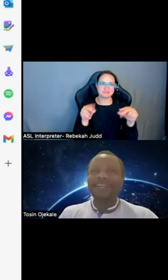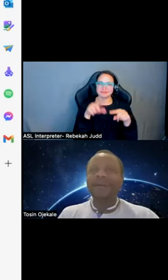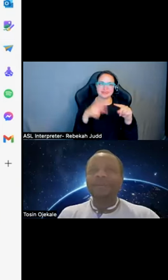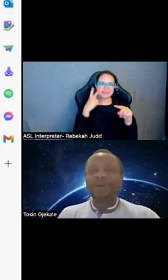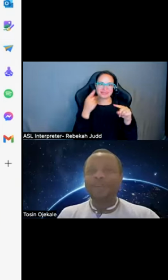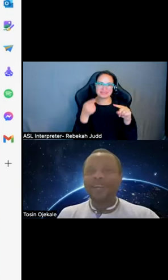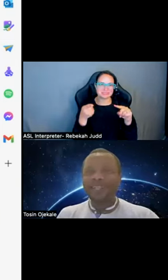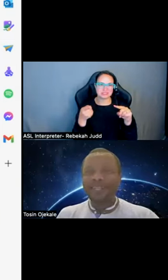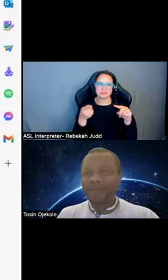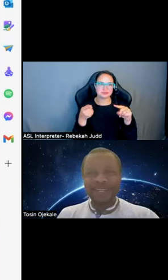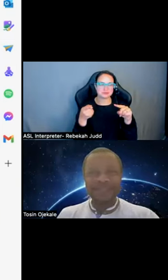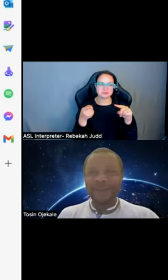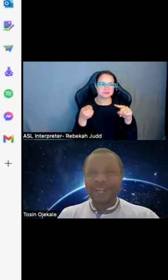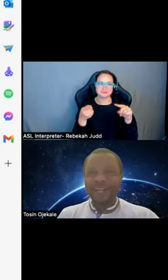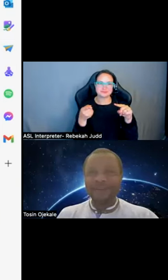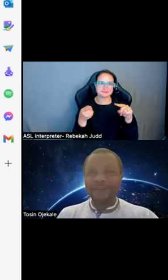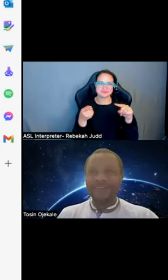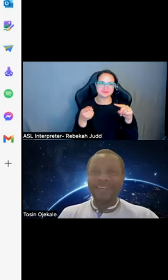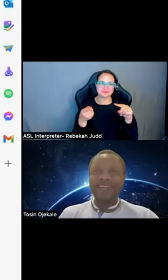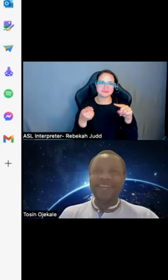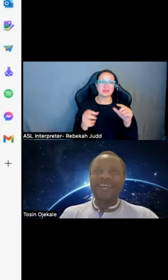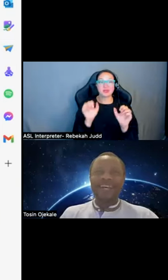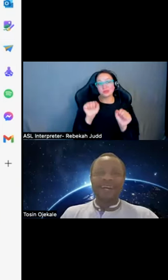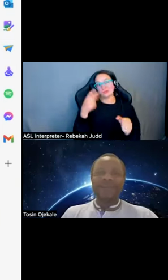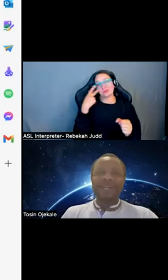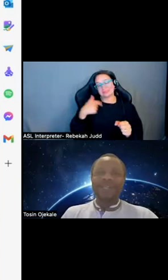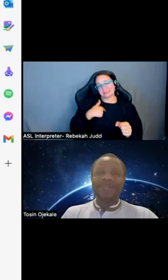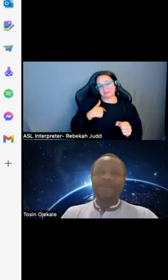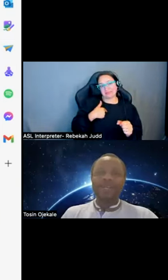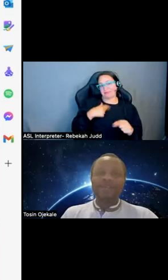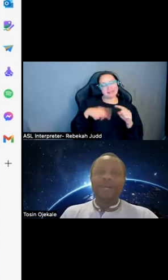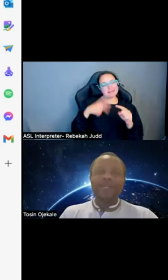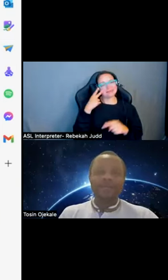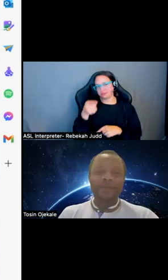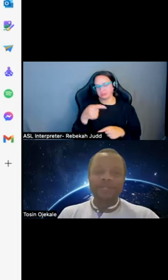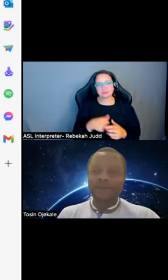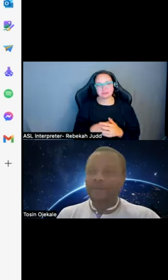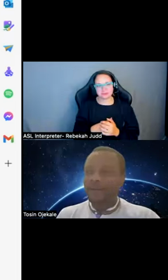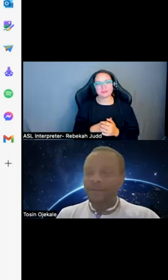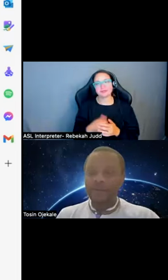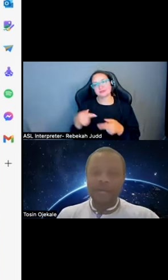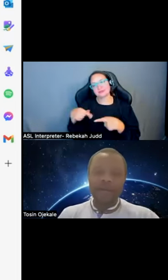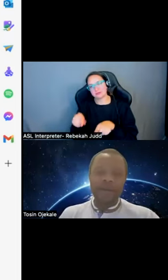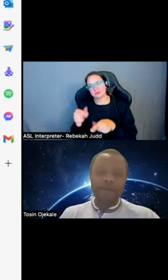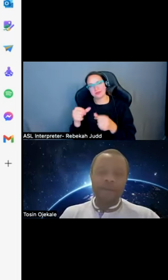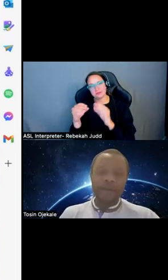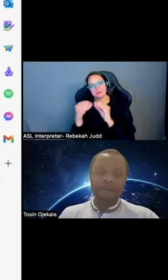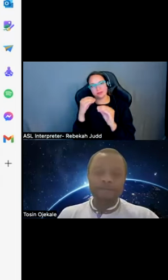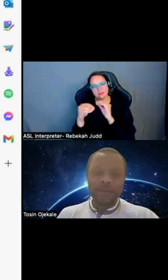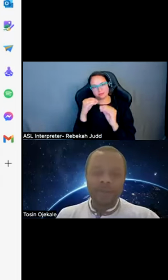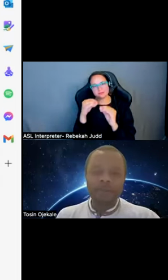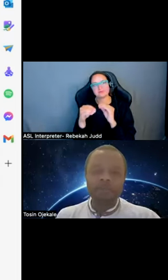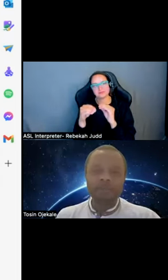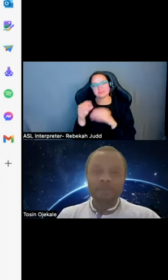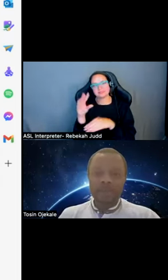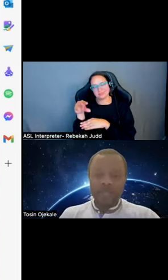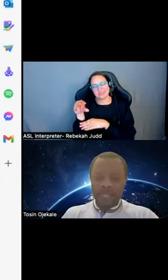that. But if you can see me, it's fine enough, okay? All right, so while you're trying to fix your video camera, okay?